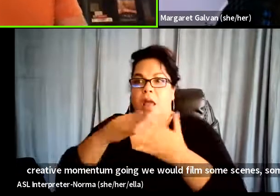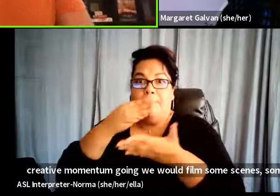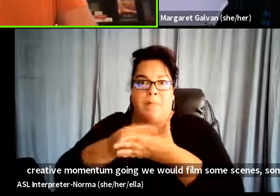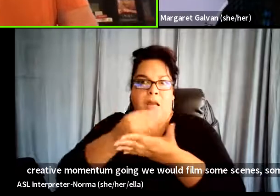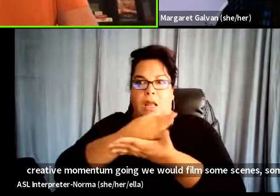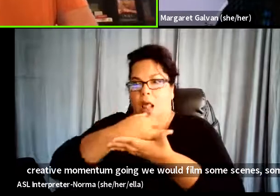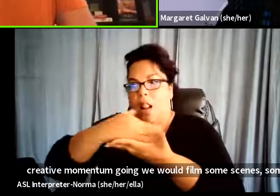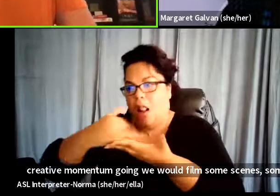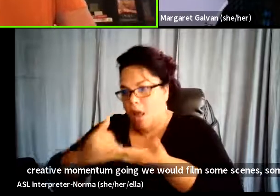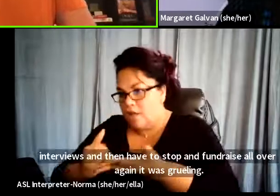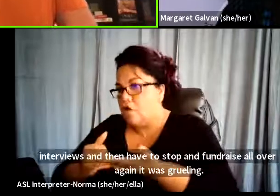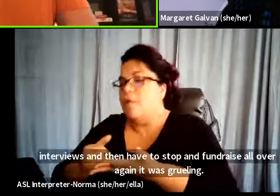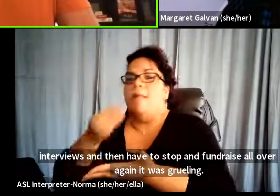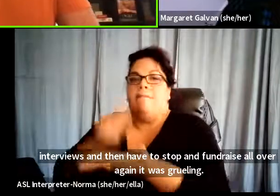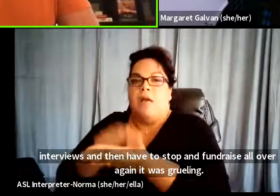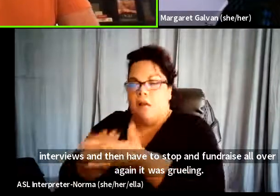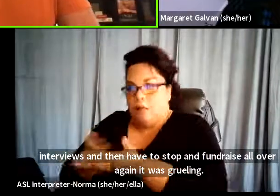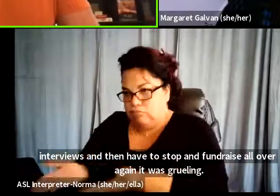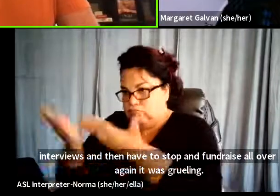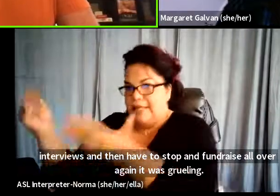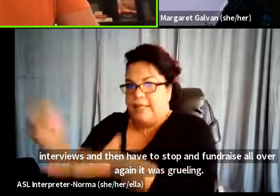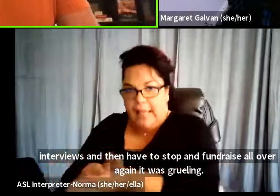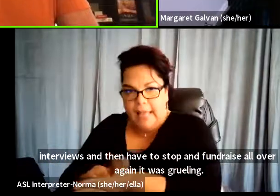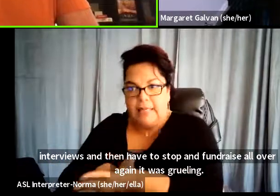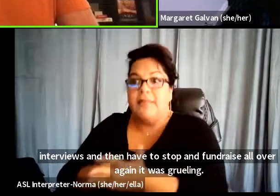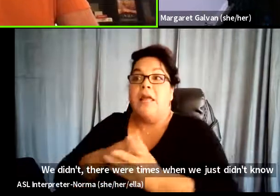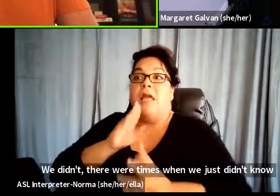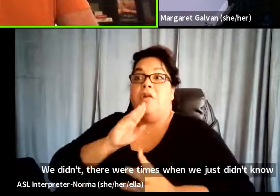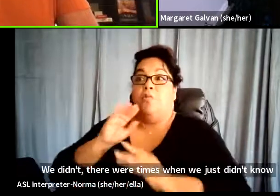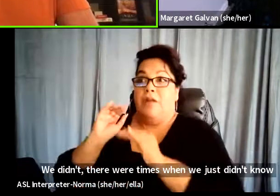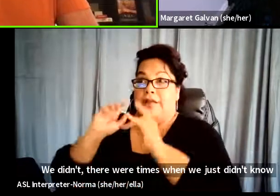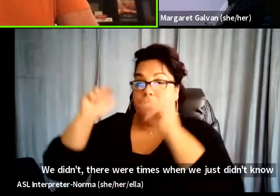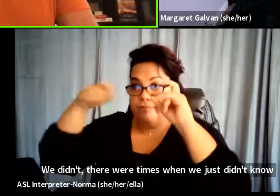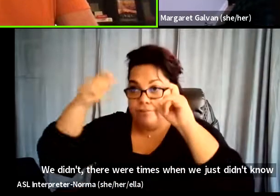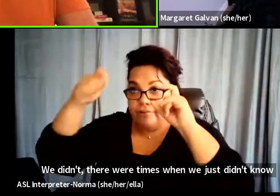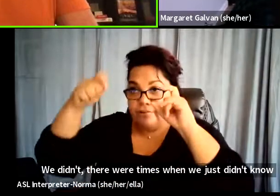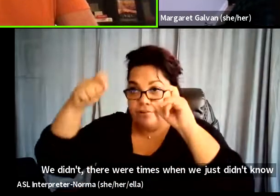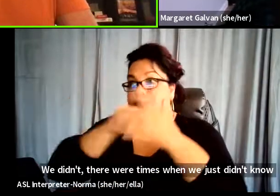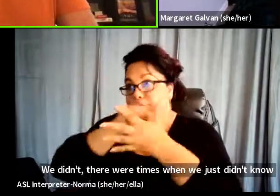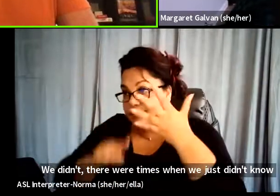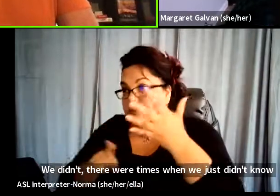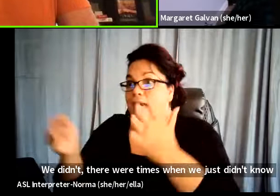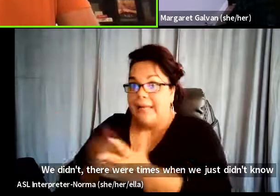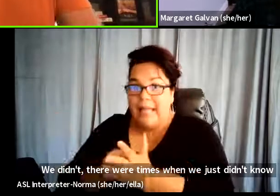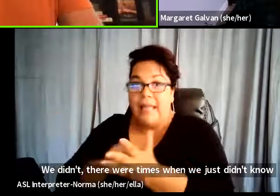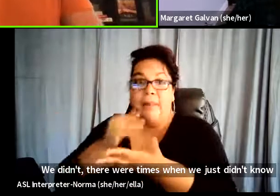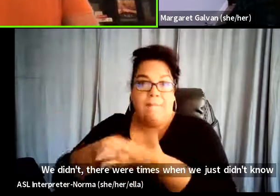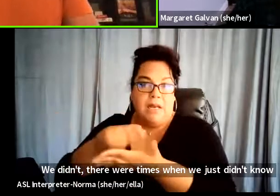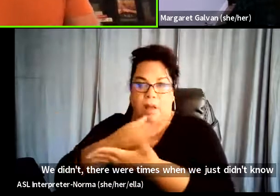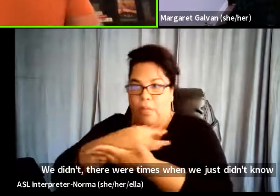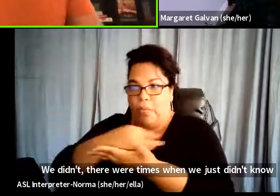grueling. Uh, we didn't, there were times when we just didn't know whether we make it out of the woods, but, you we worked with some great, you know,